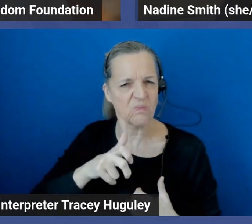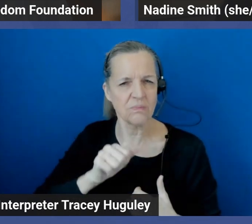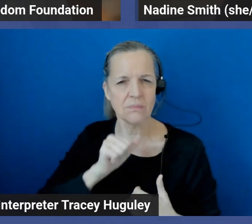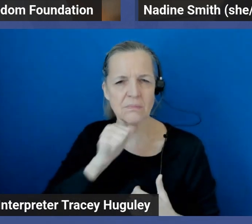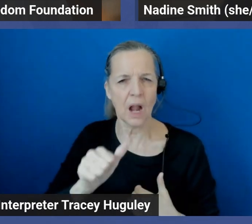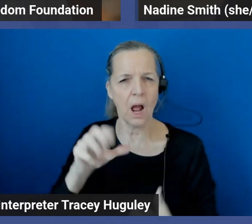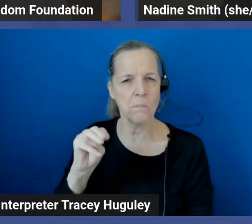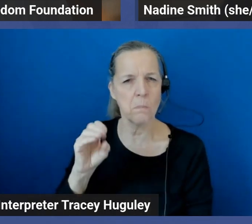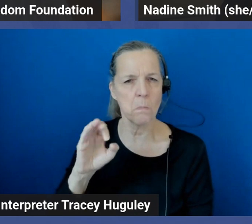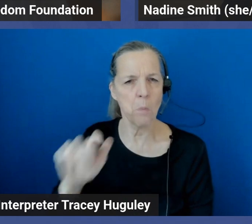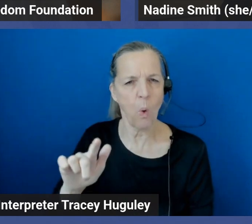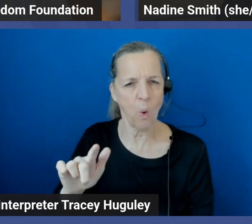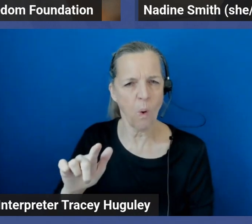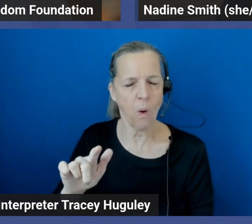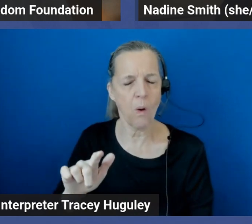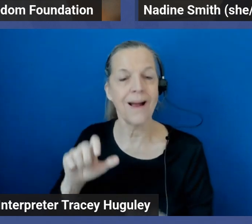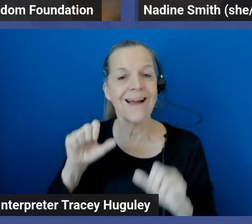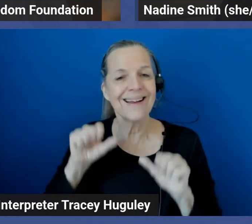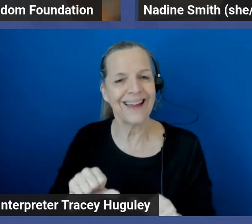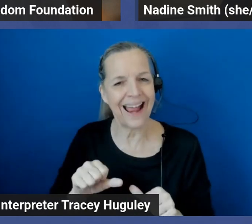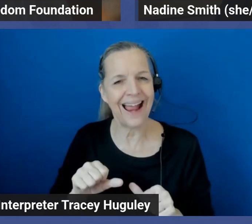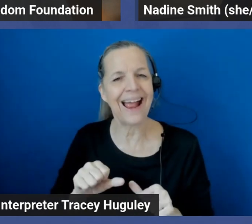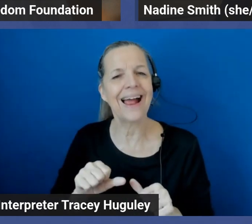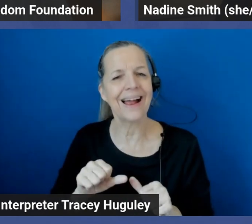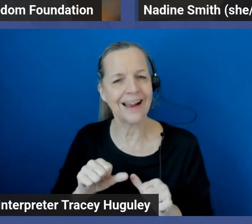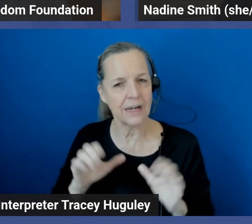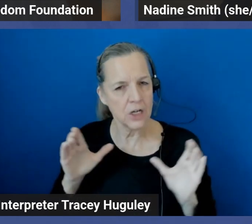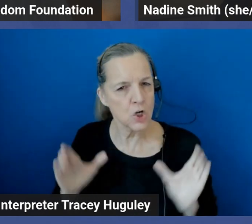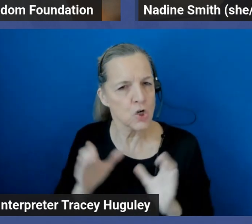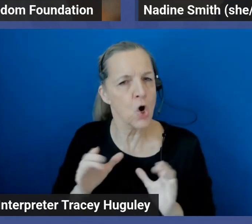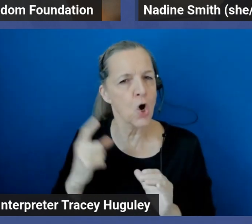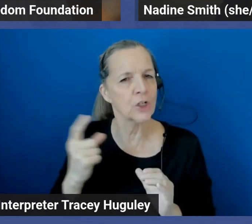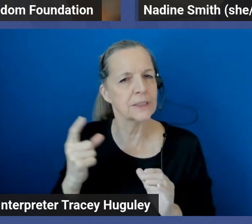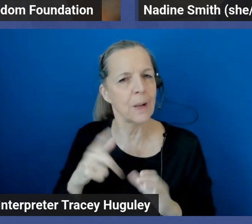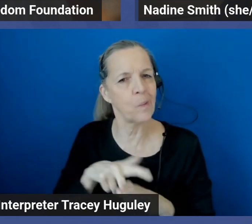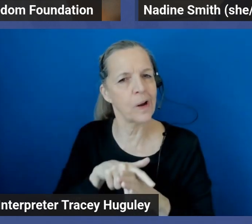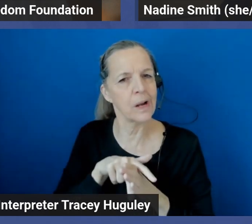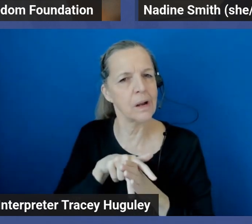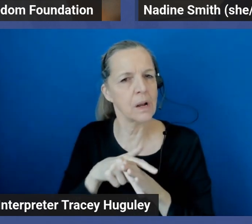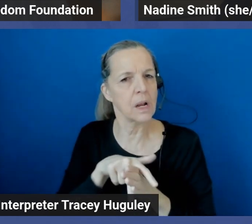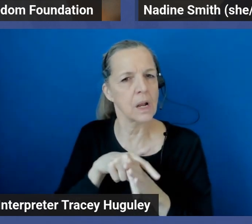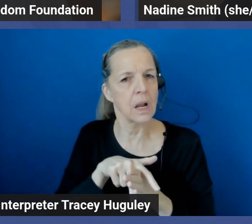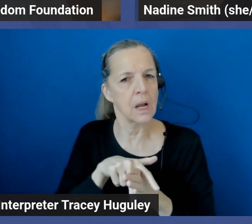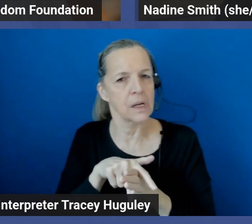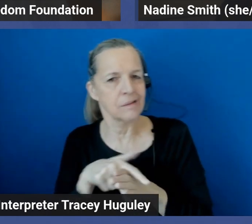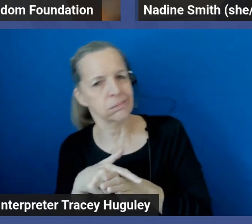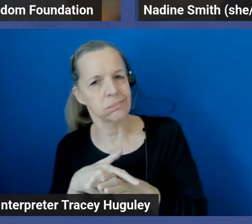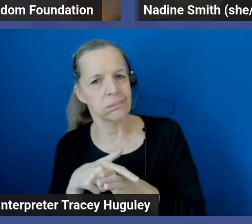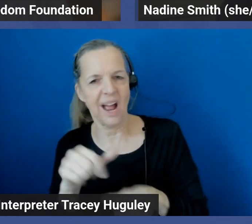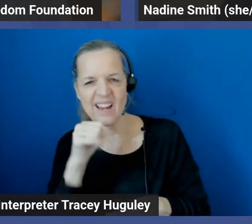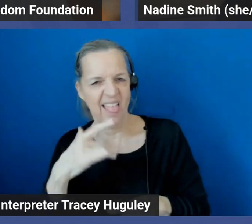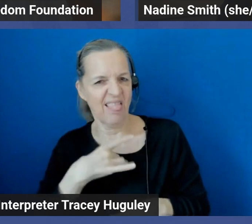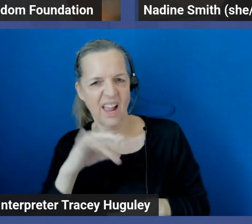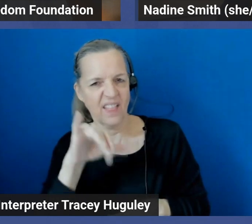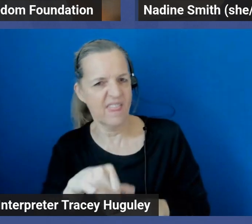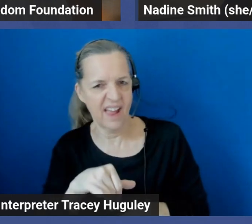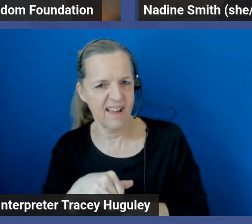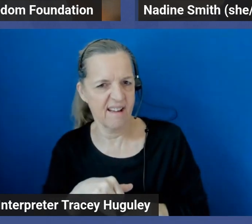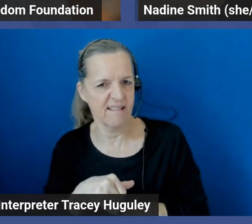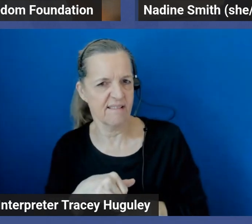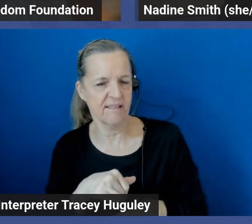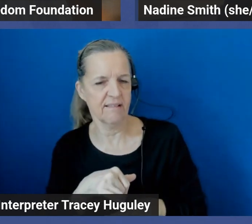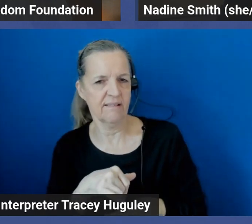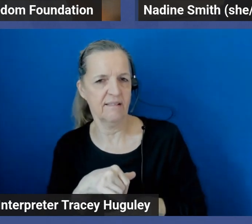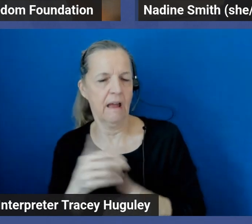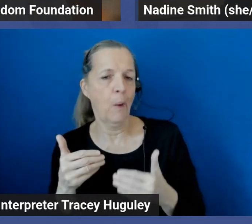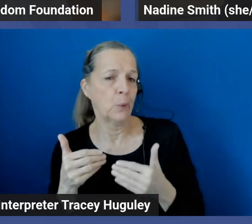nudge somebody who is just in the right place to say, I didn't like this to begin with. I'm going along with it